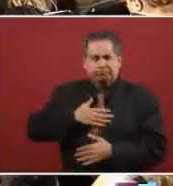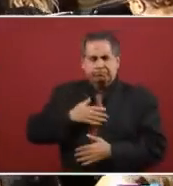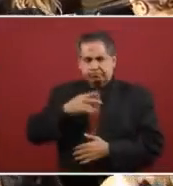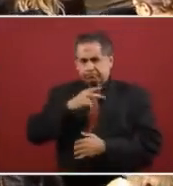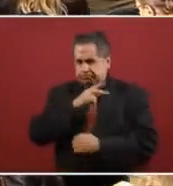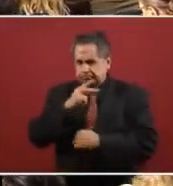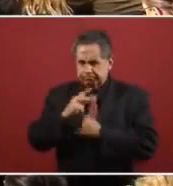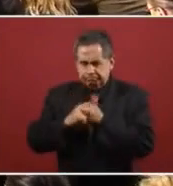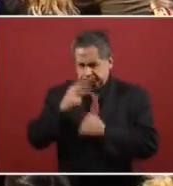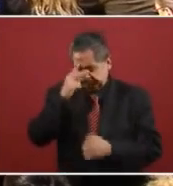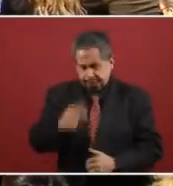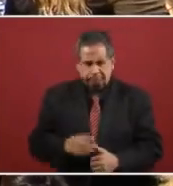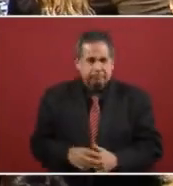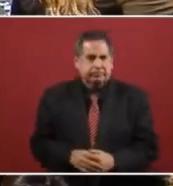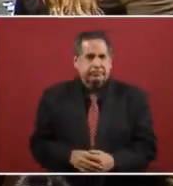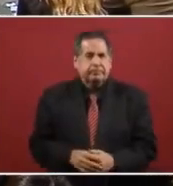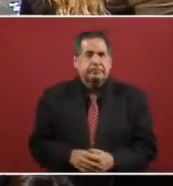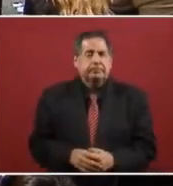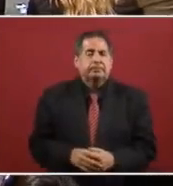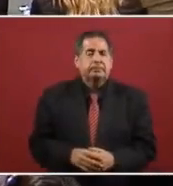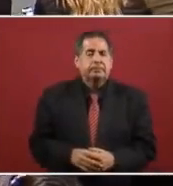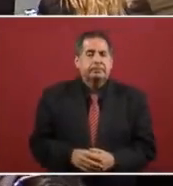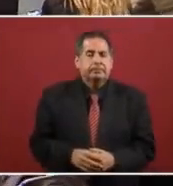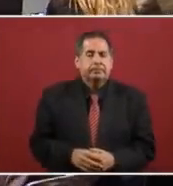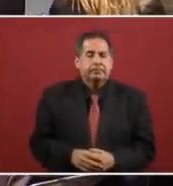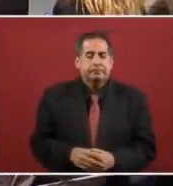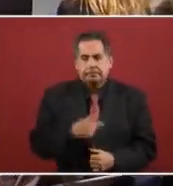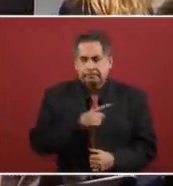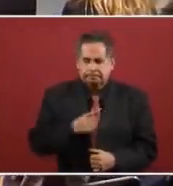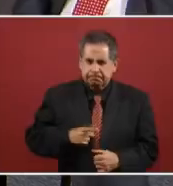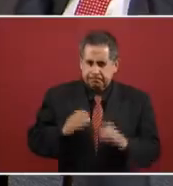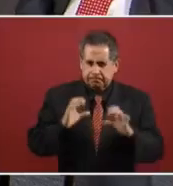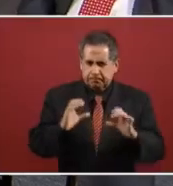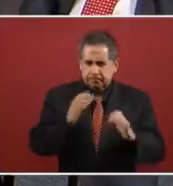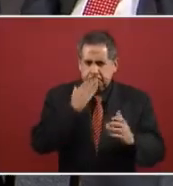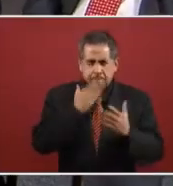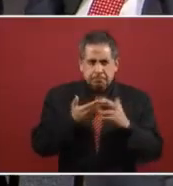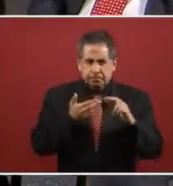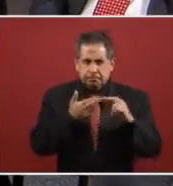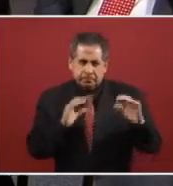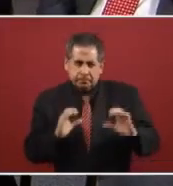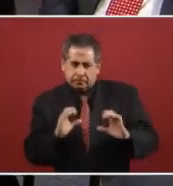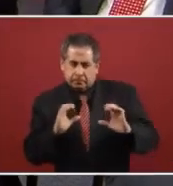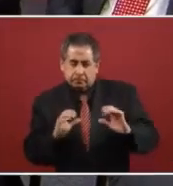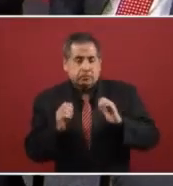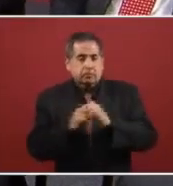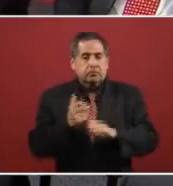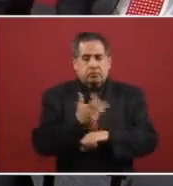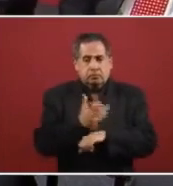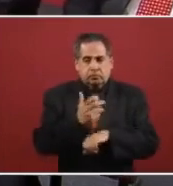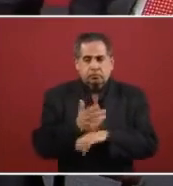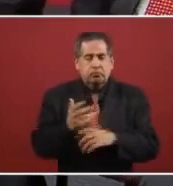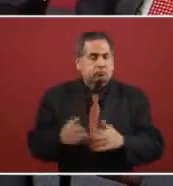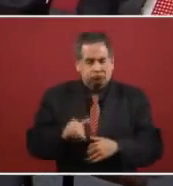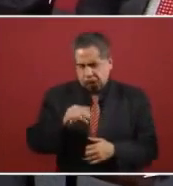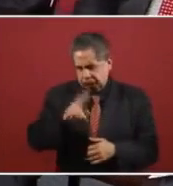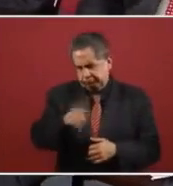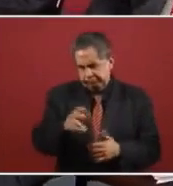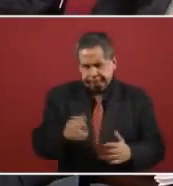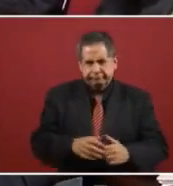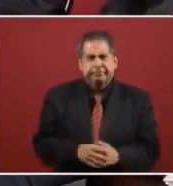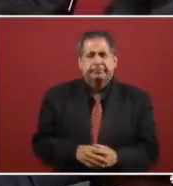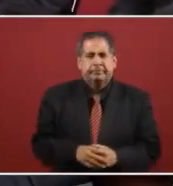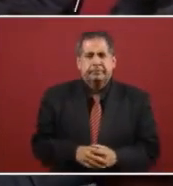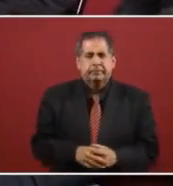and Tenemos que independent. cuidar mucho la relación. We need to take care of this relationship with the United